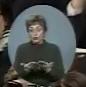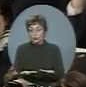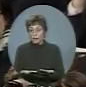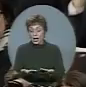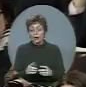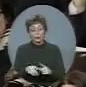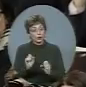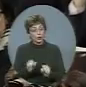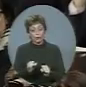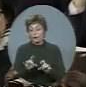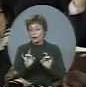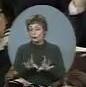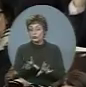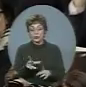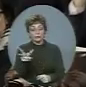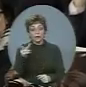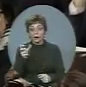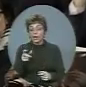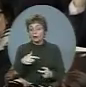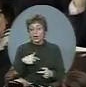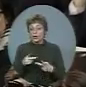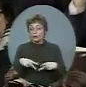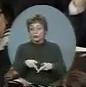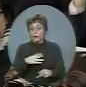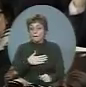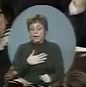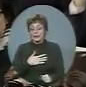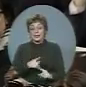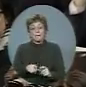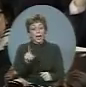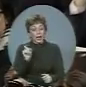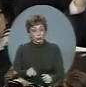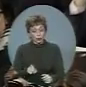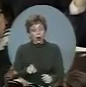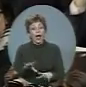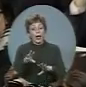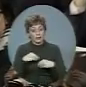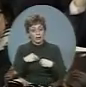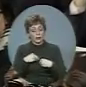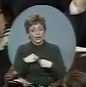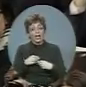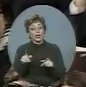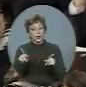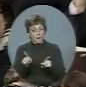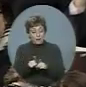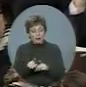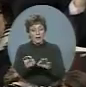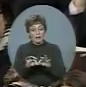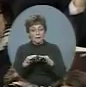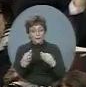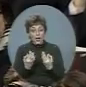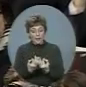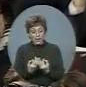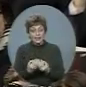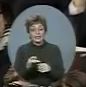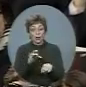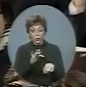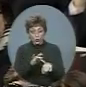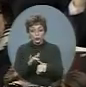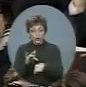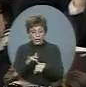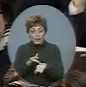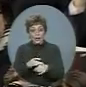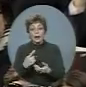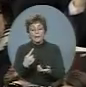should not ignore, Mr. Speaker, is the fact that even the Air India families say that the position that they are now